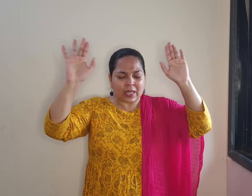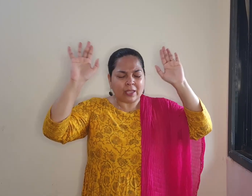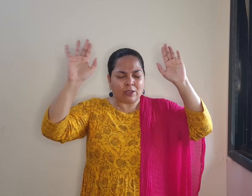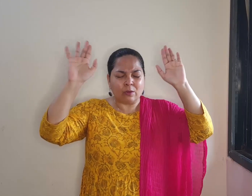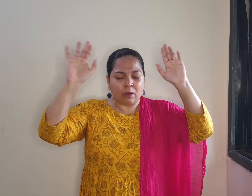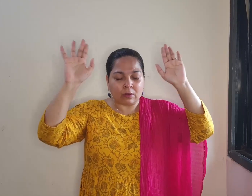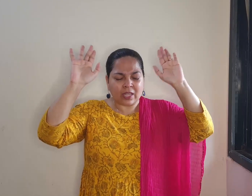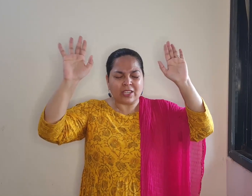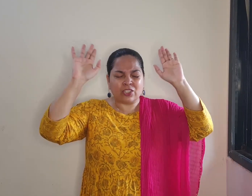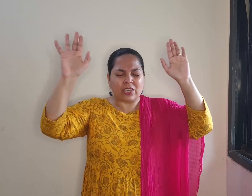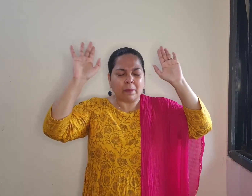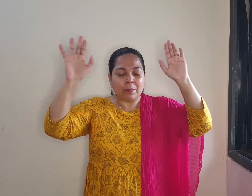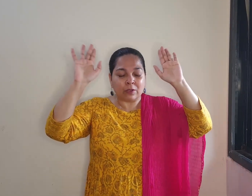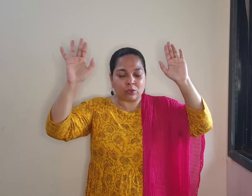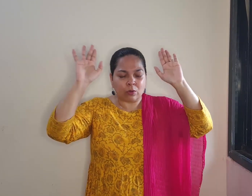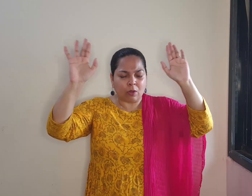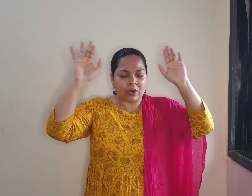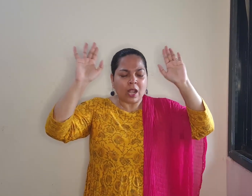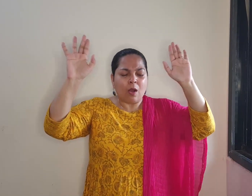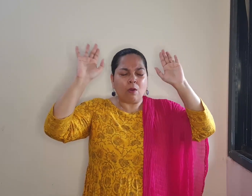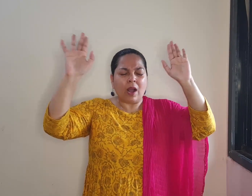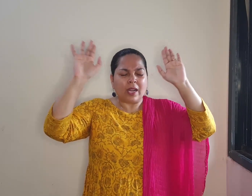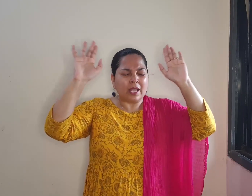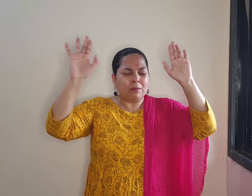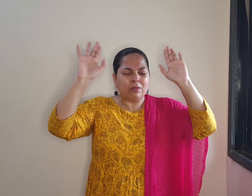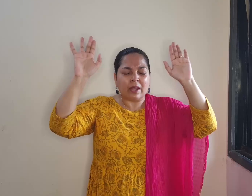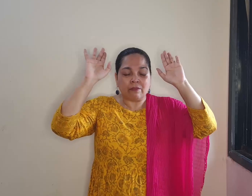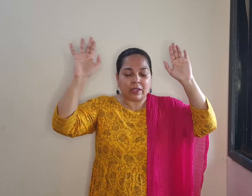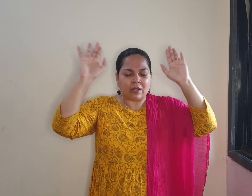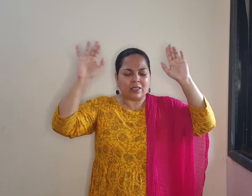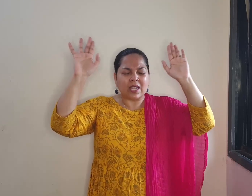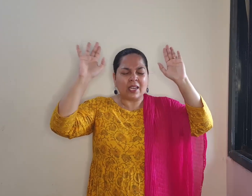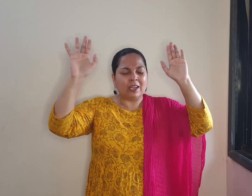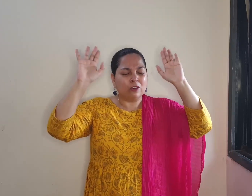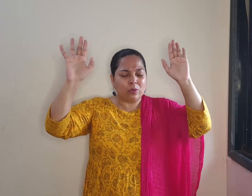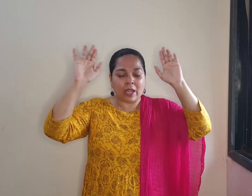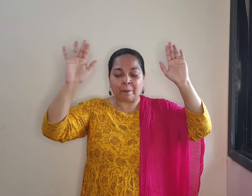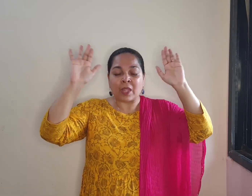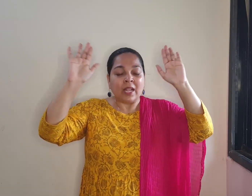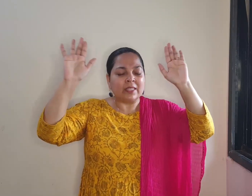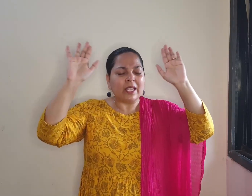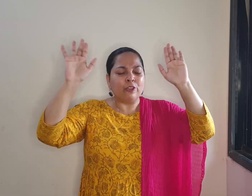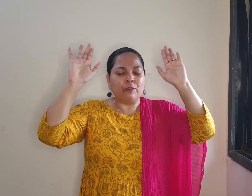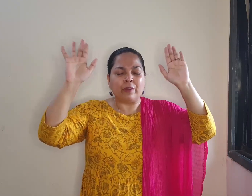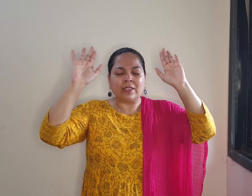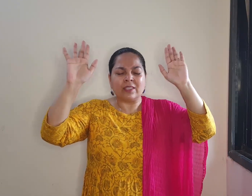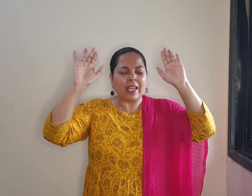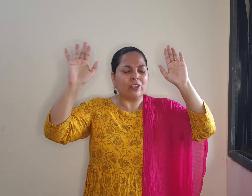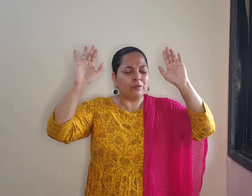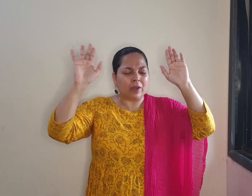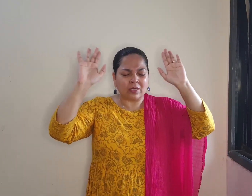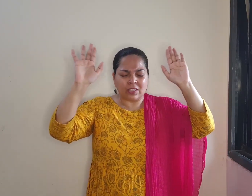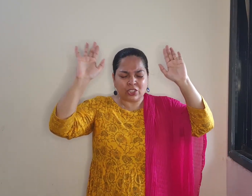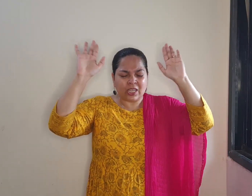Father. Thank you, Lord. They are champions, O Lord. Oh, they are more than victors. Hallelujah. Thank you, Father.